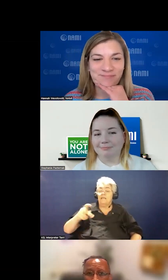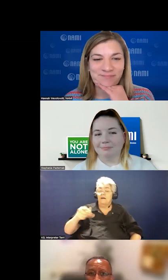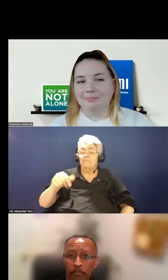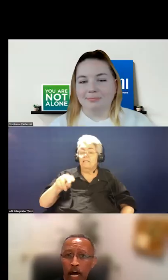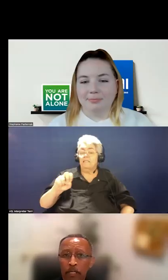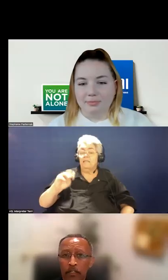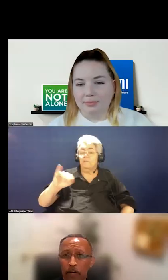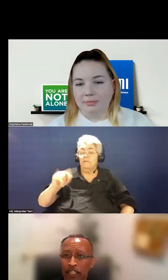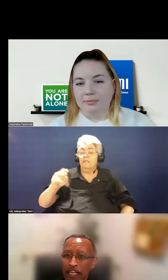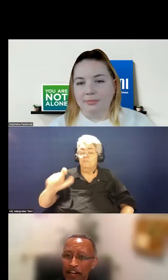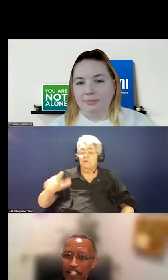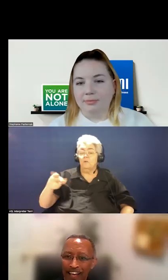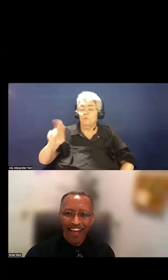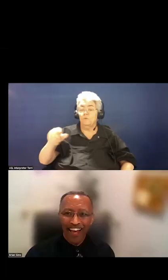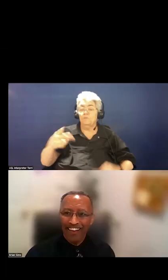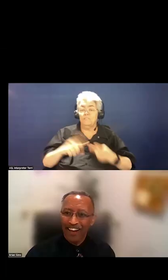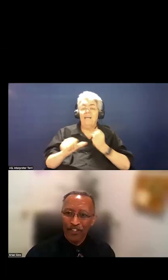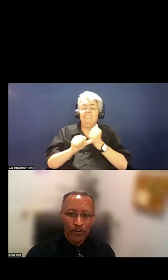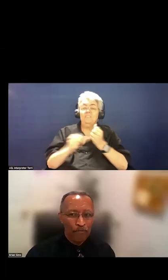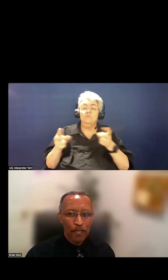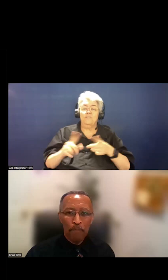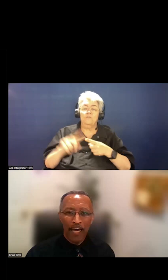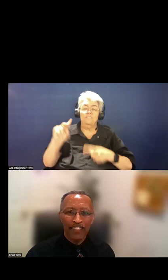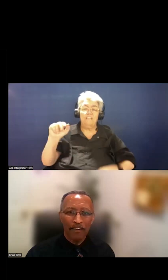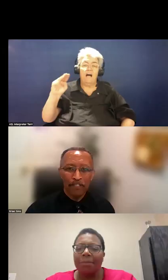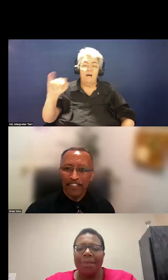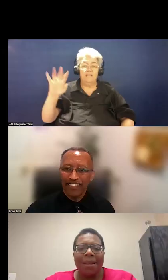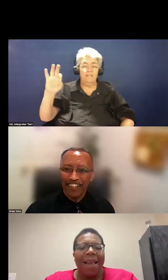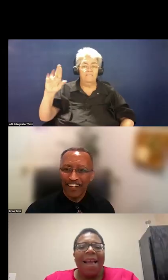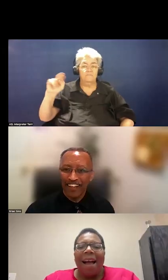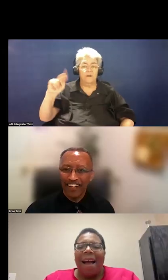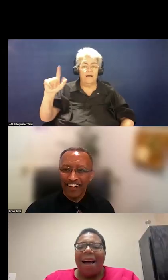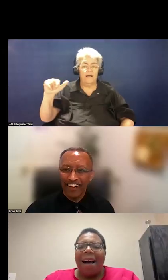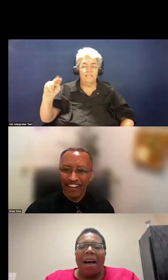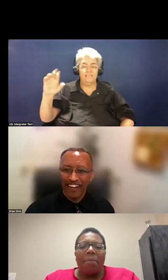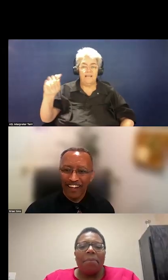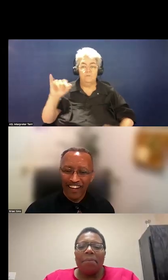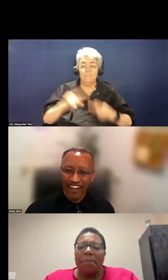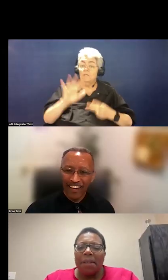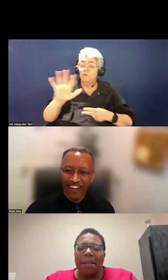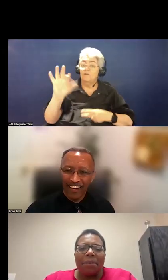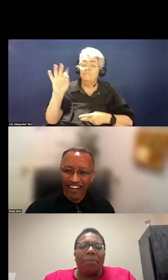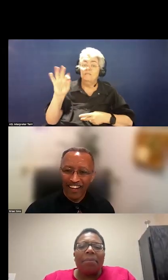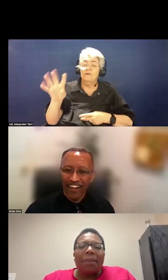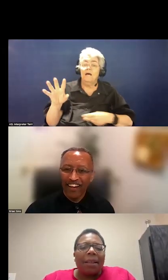Assistant Director out of NAMI in Franklin County, and your feedback, Stephanie.